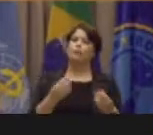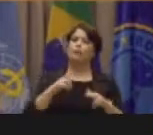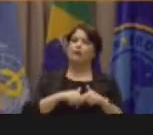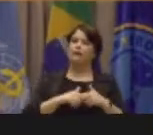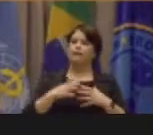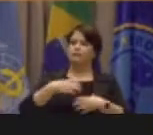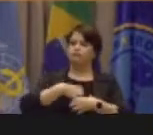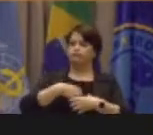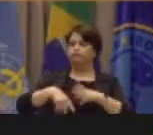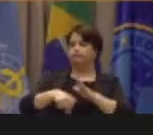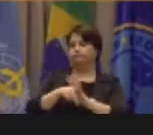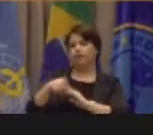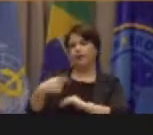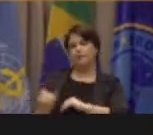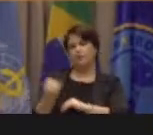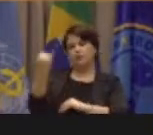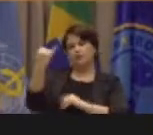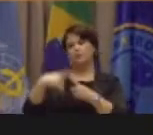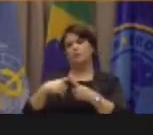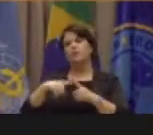specialty.